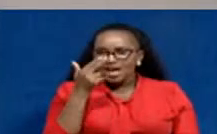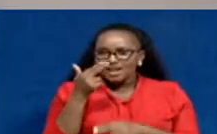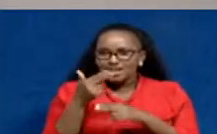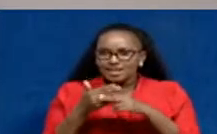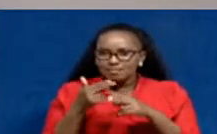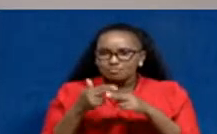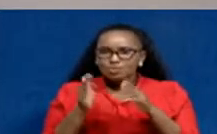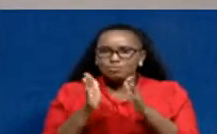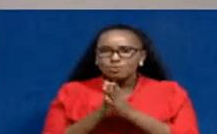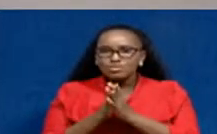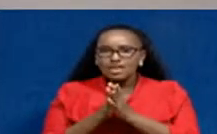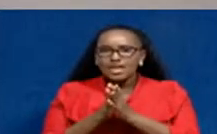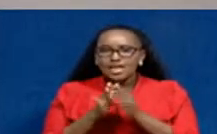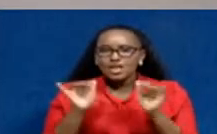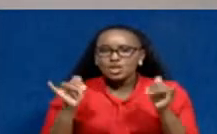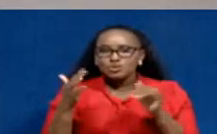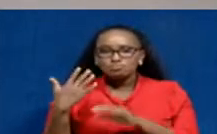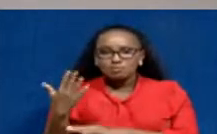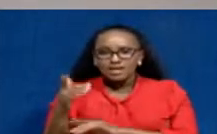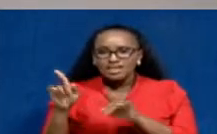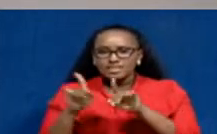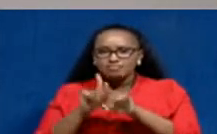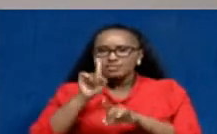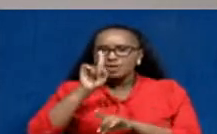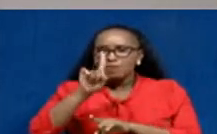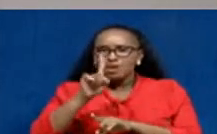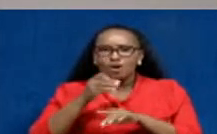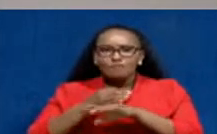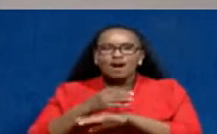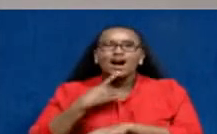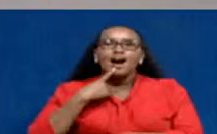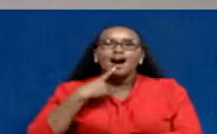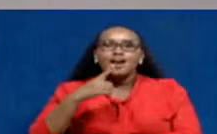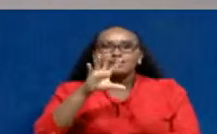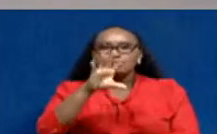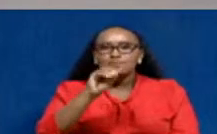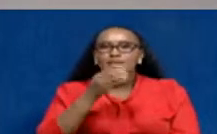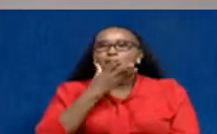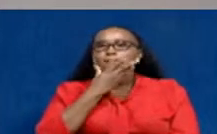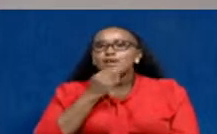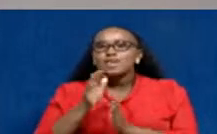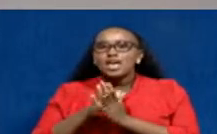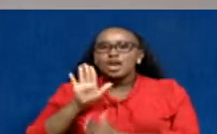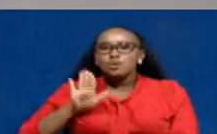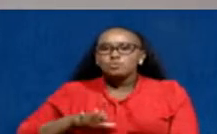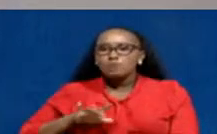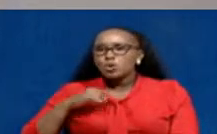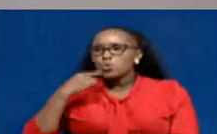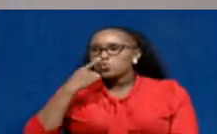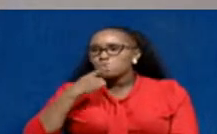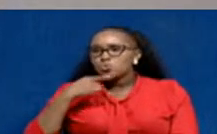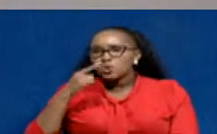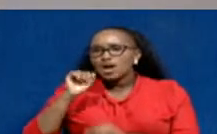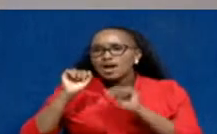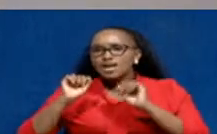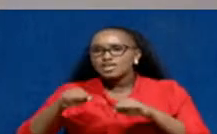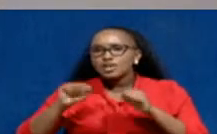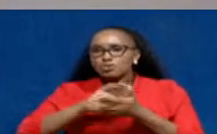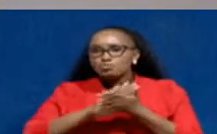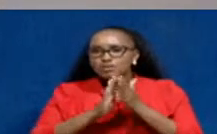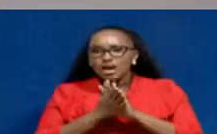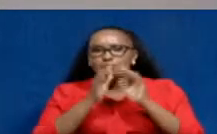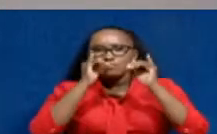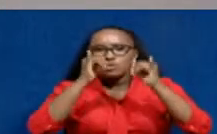Time magazine as one of the 150 men and women who would become